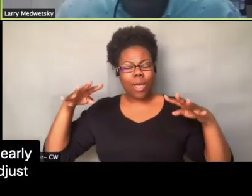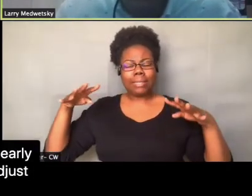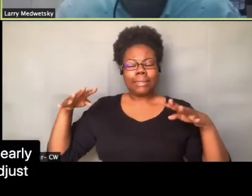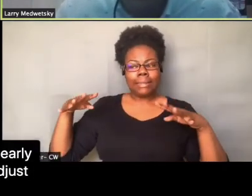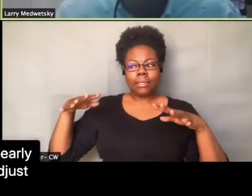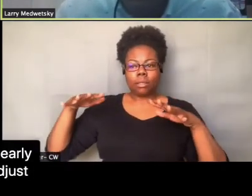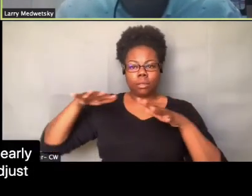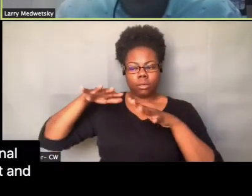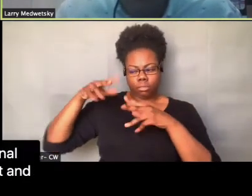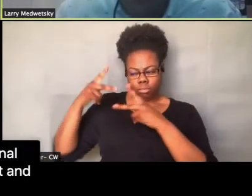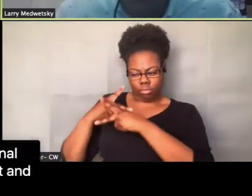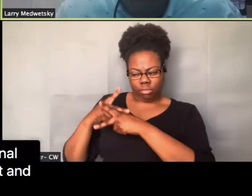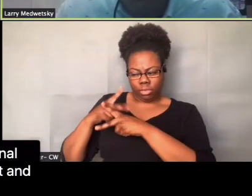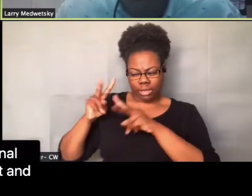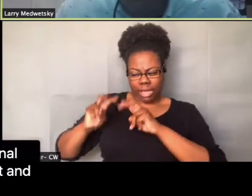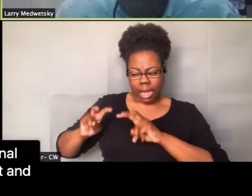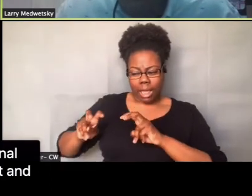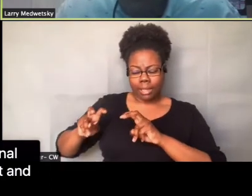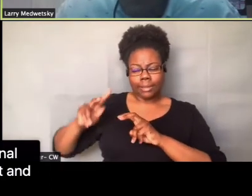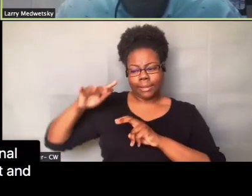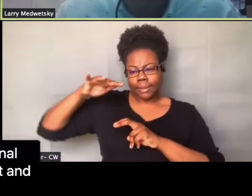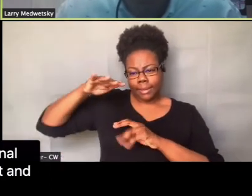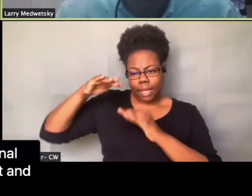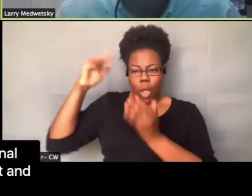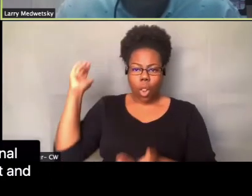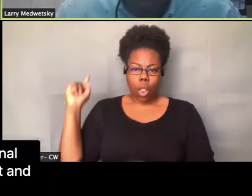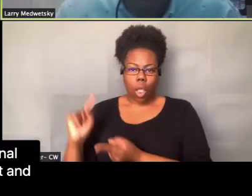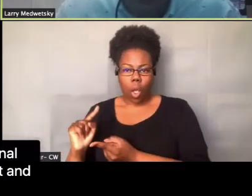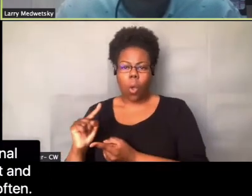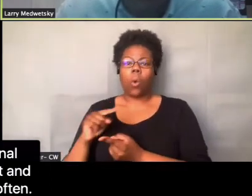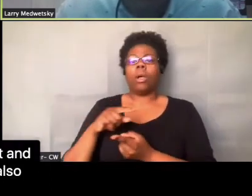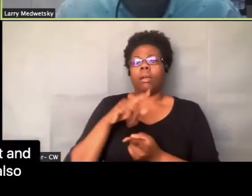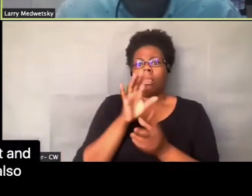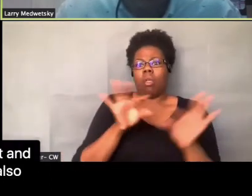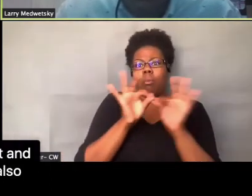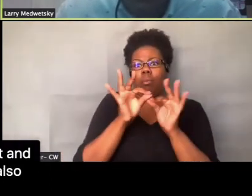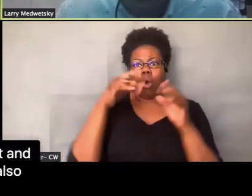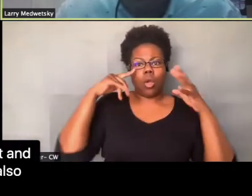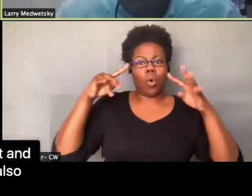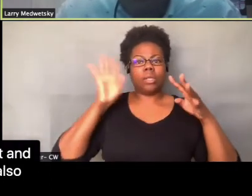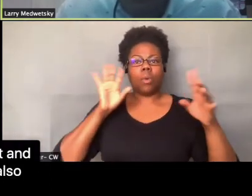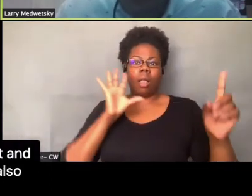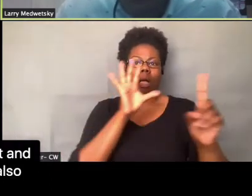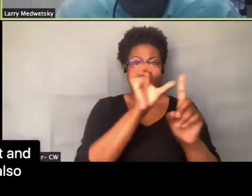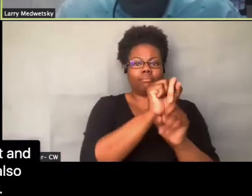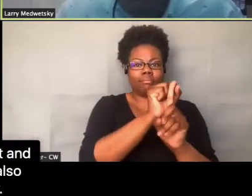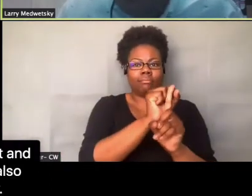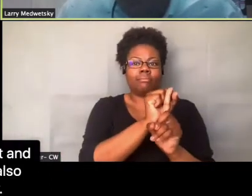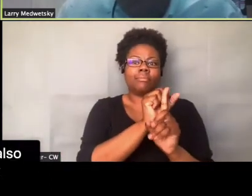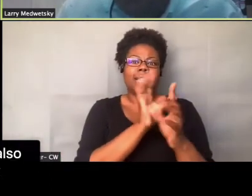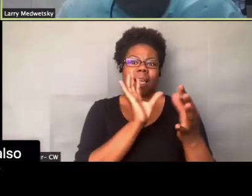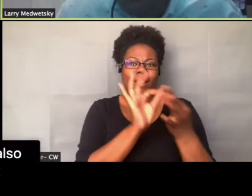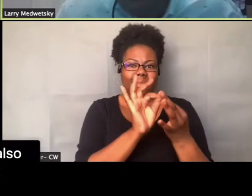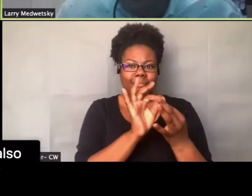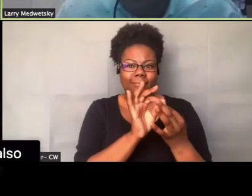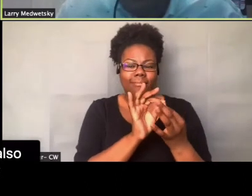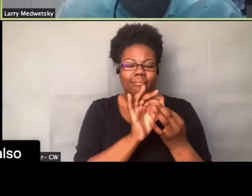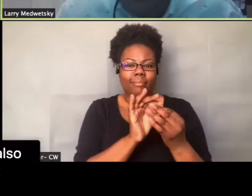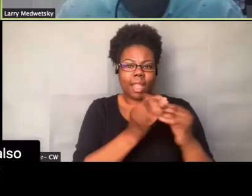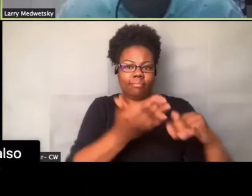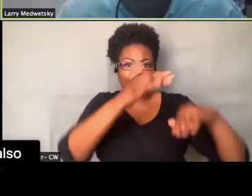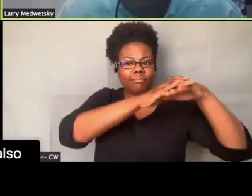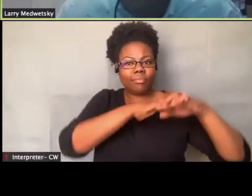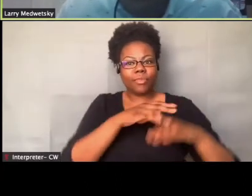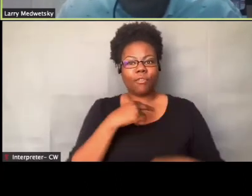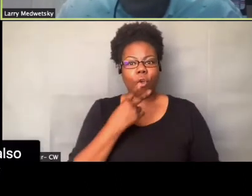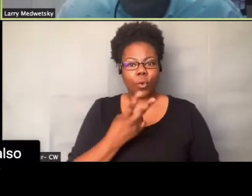signal to keep it above that. Also, I'm going to talk about there's a certain technology where multiple